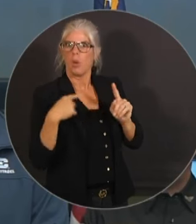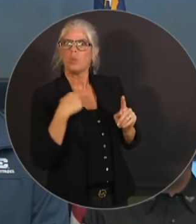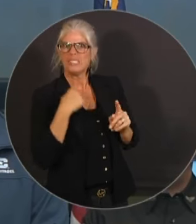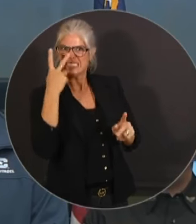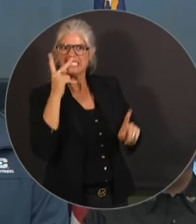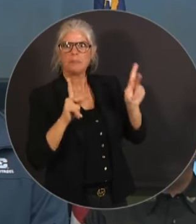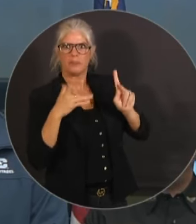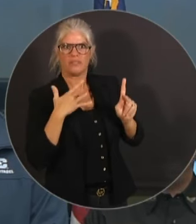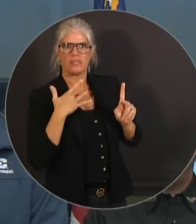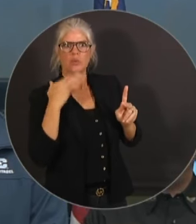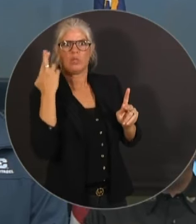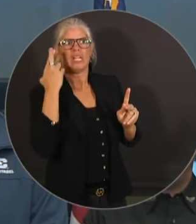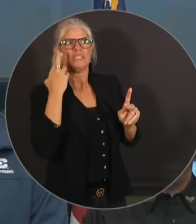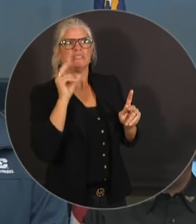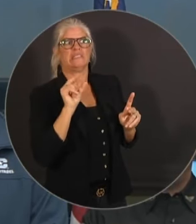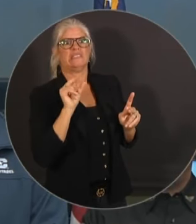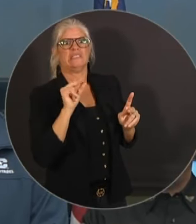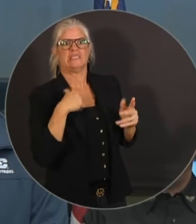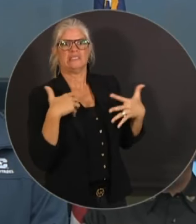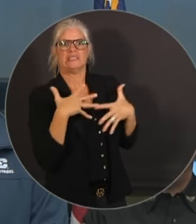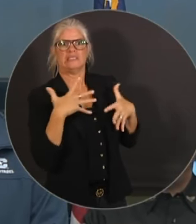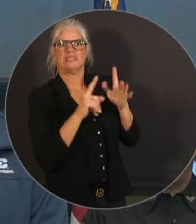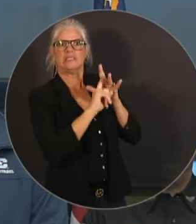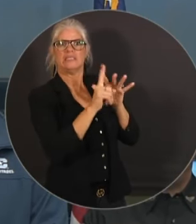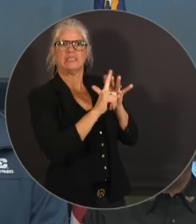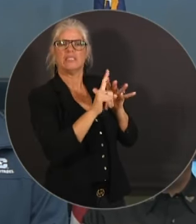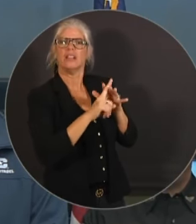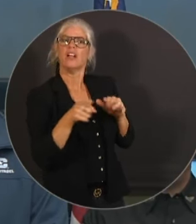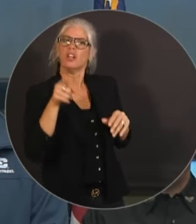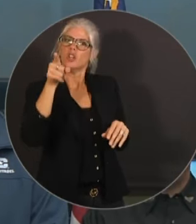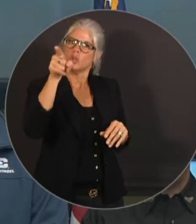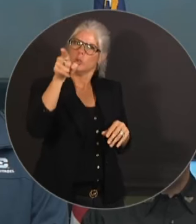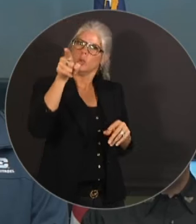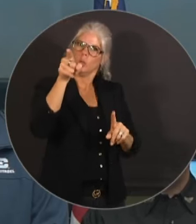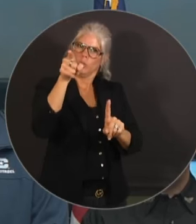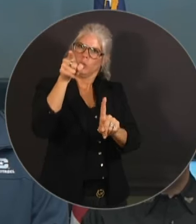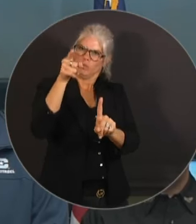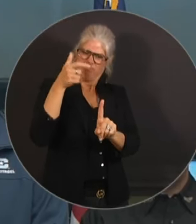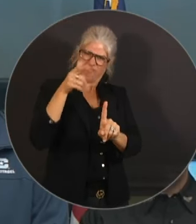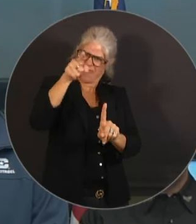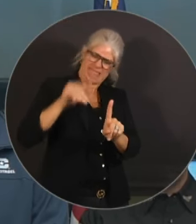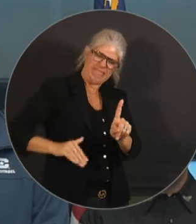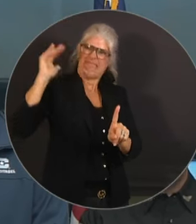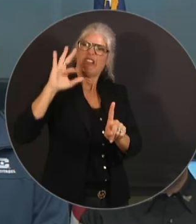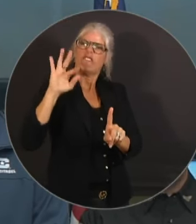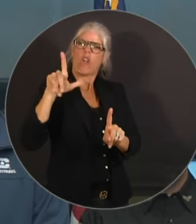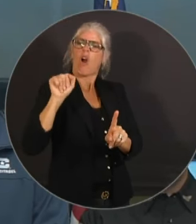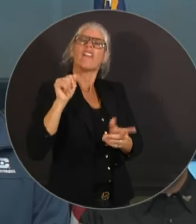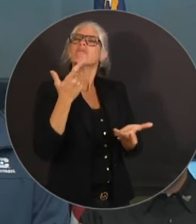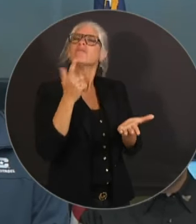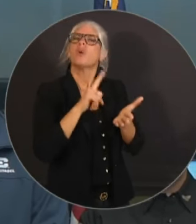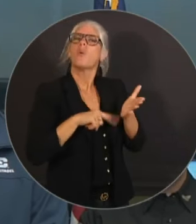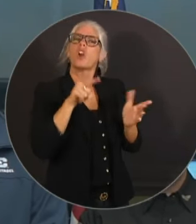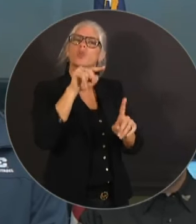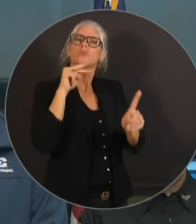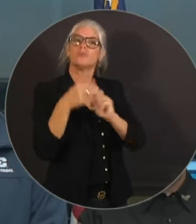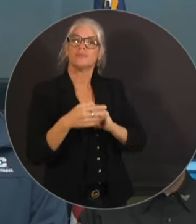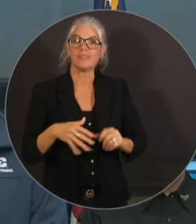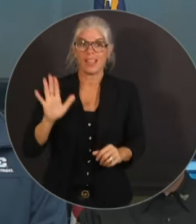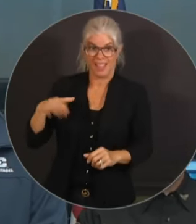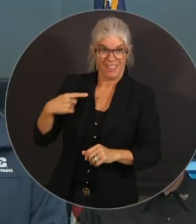I mean, where does this storm leave you as a native Floridian? Well, what it leaves me is, someone that grew up in Pinellas